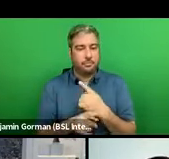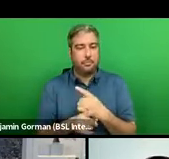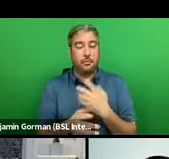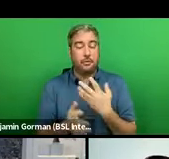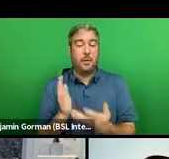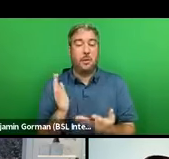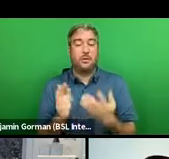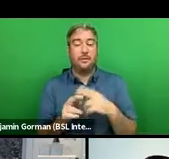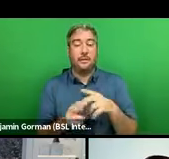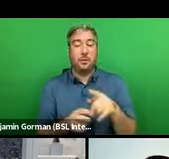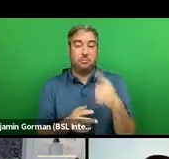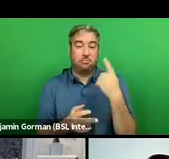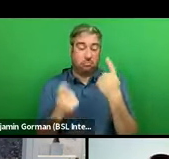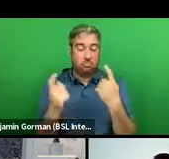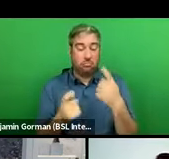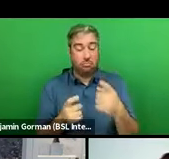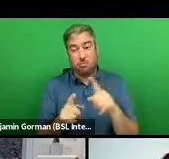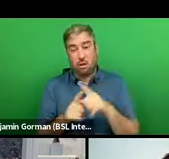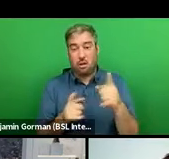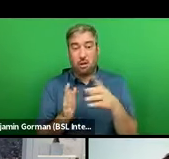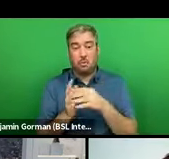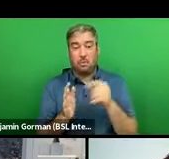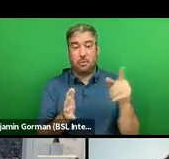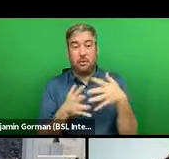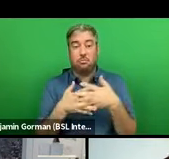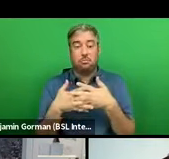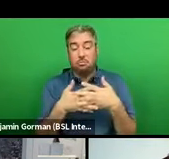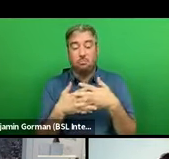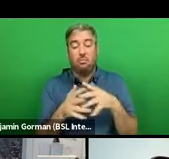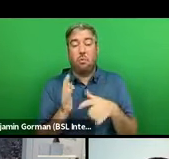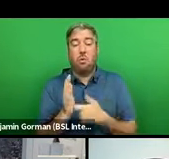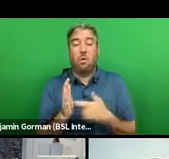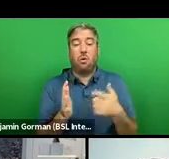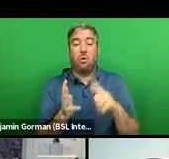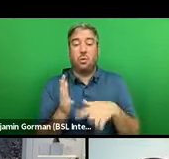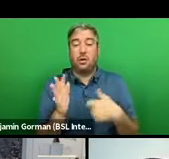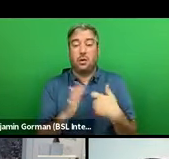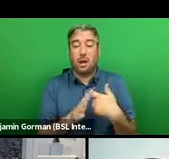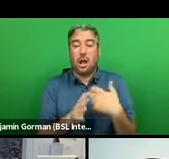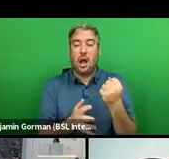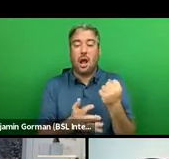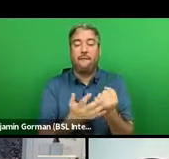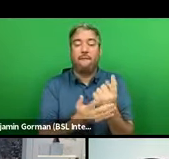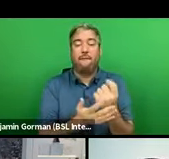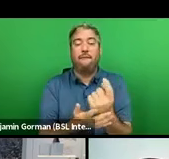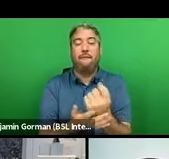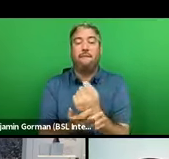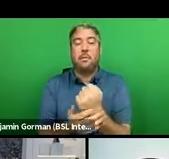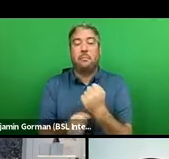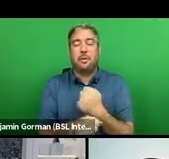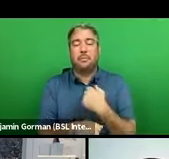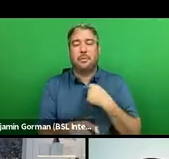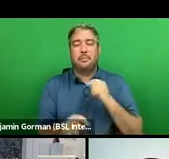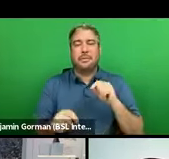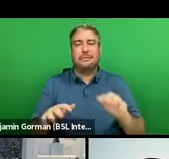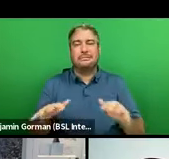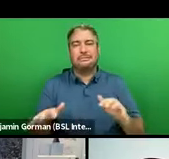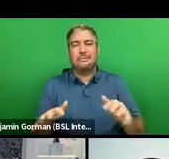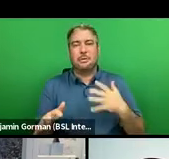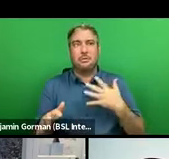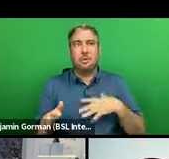UK, there are particularities that make me hesitant to translate to just about anywhere. But I do think